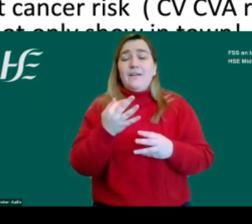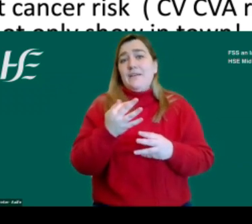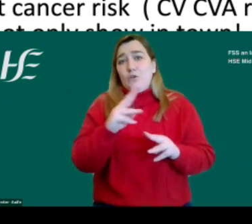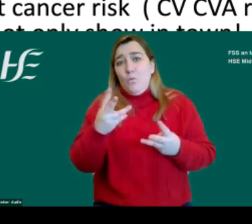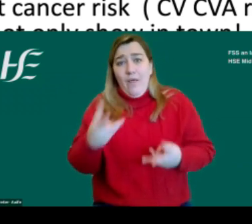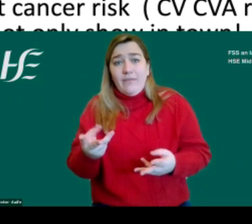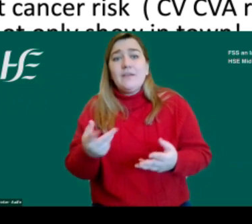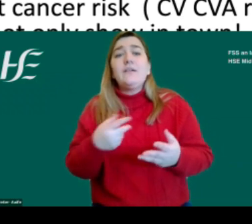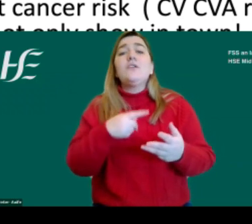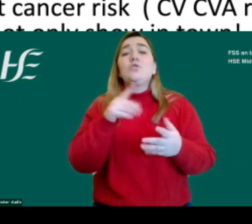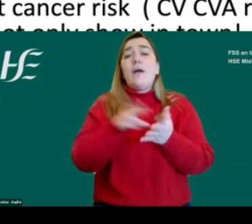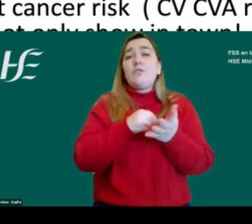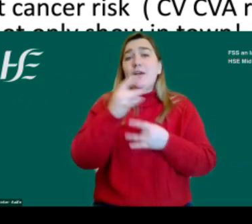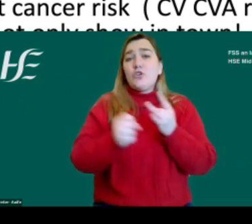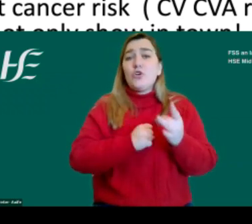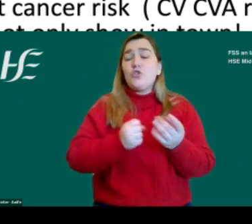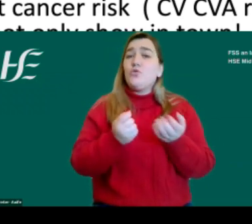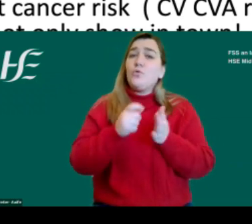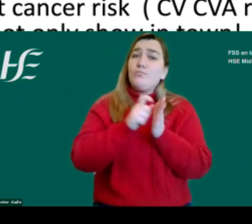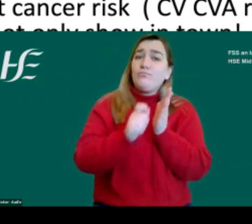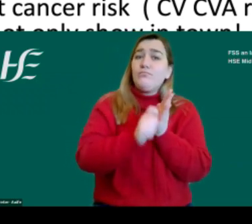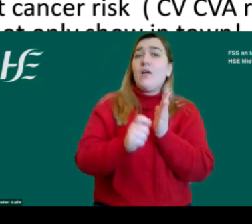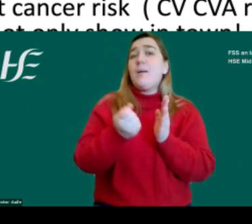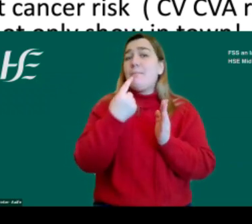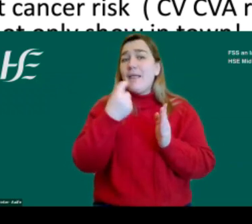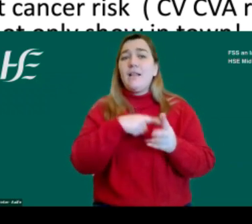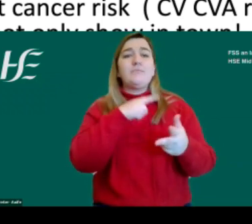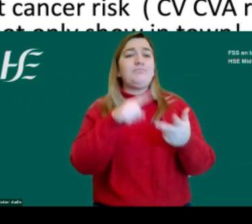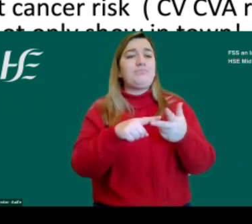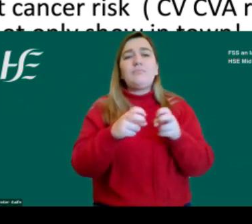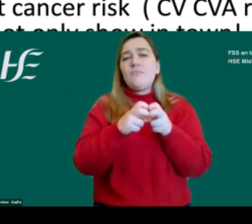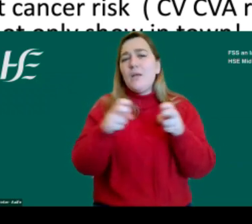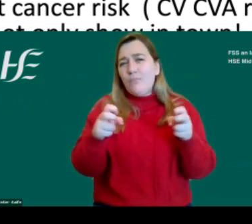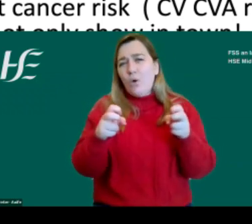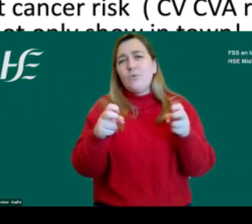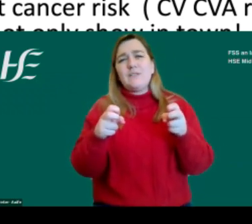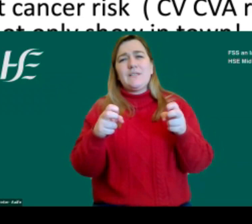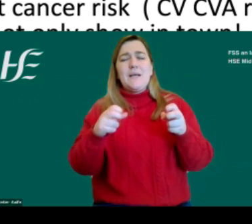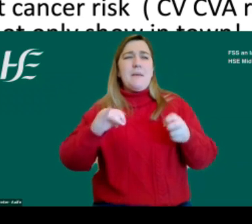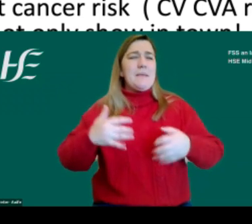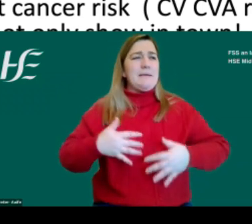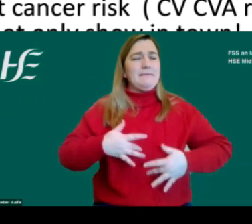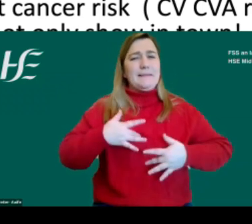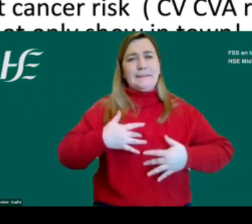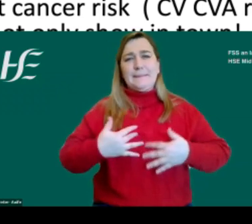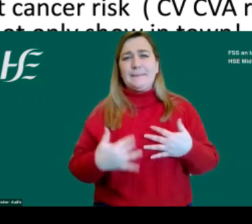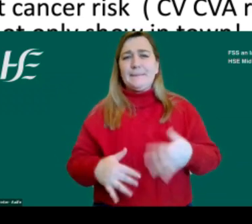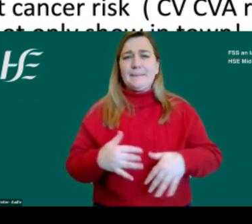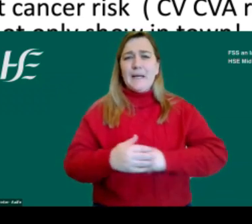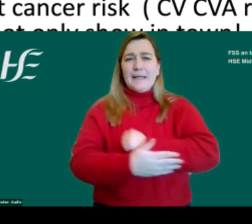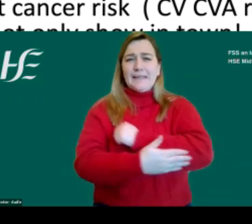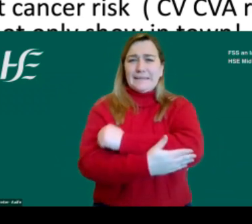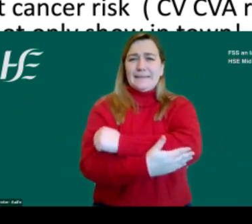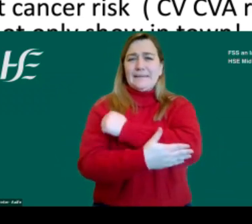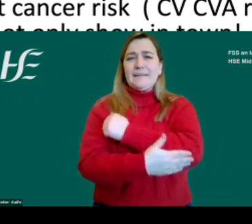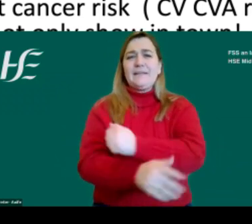joints women describe that responds to HRT. The bone drying genitalia, and I think this is so important. So this is often overlooked, because if